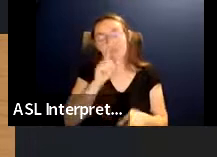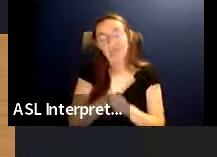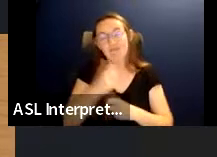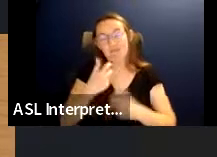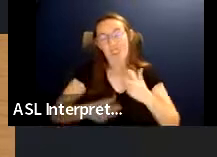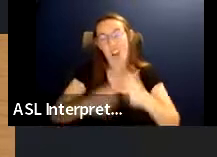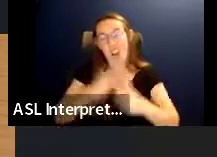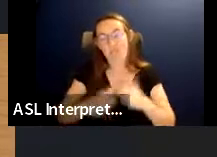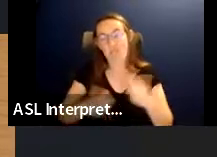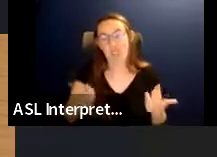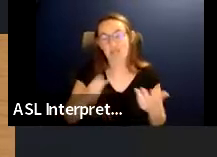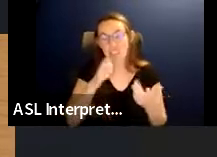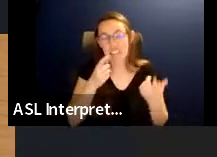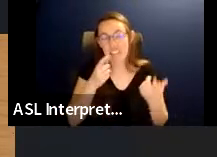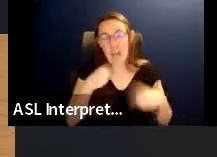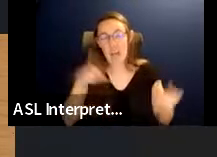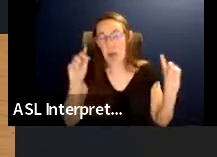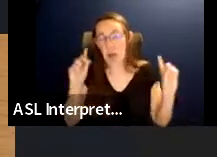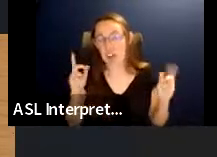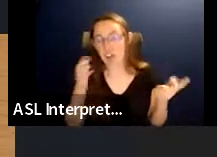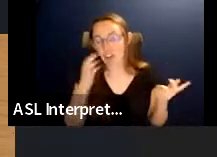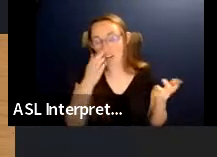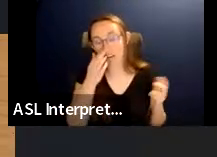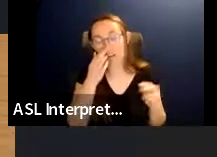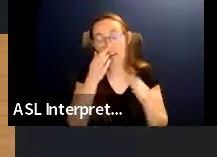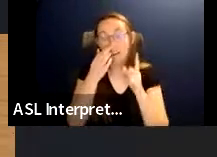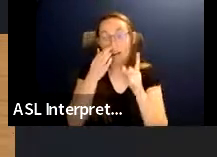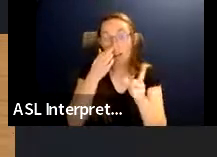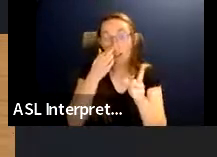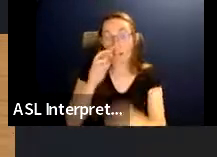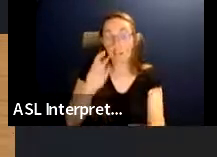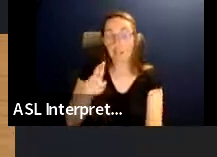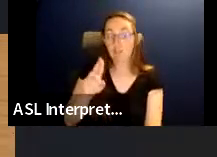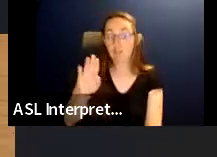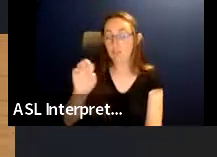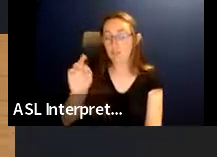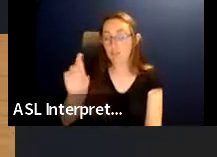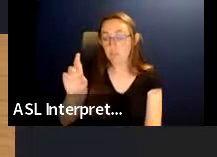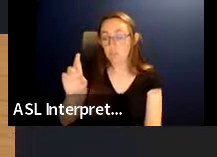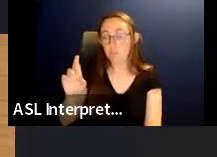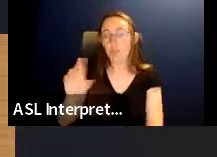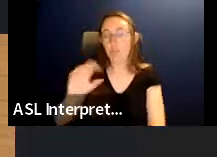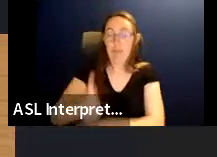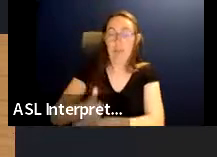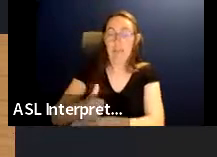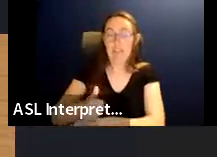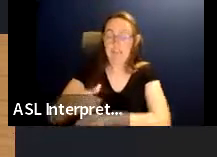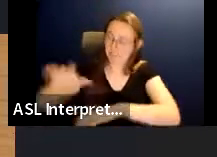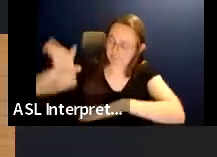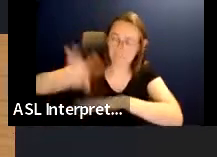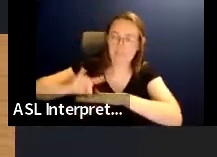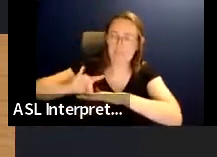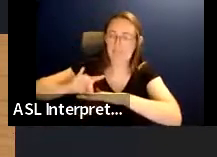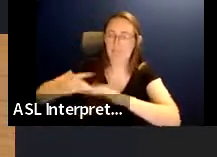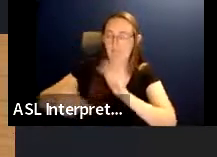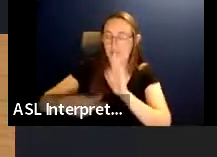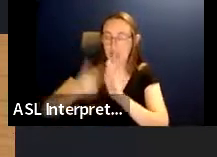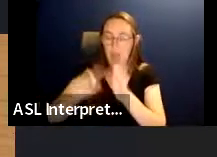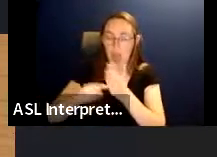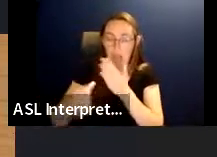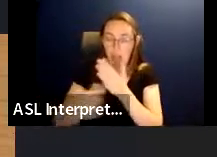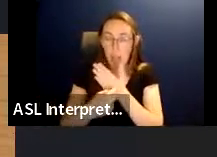working with plastics. Whereas this rubber-based double-sided permanent foam mounting tape really grips to the plastics.